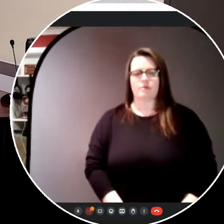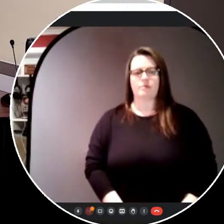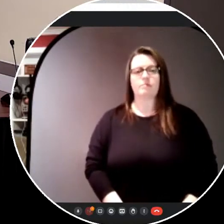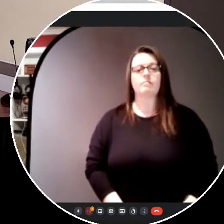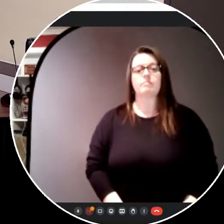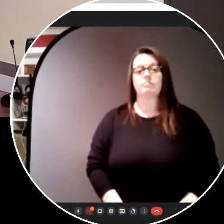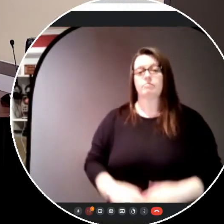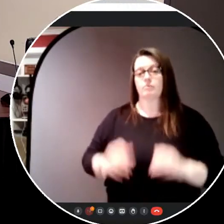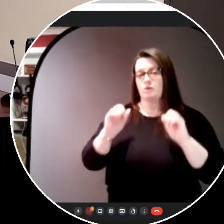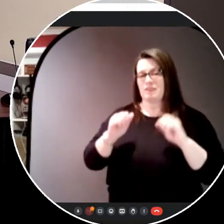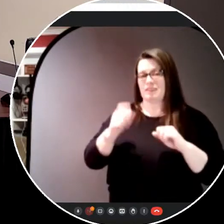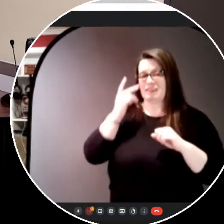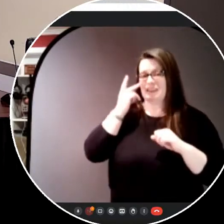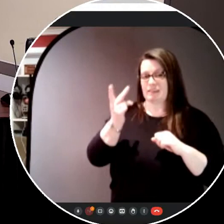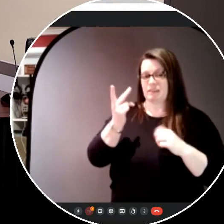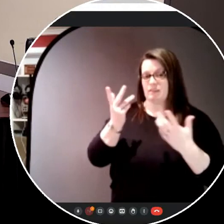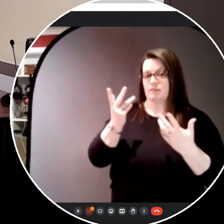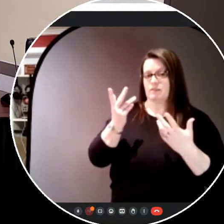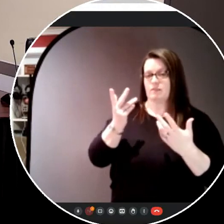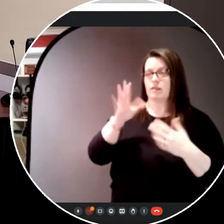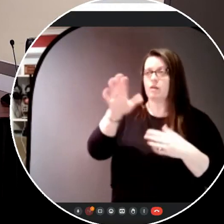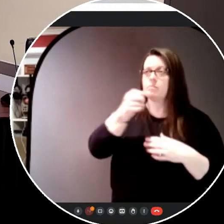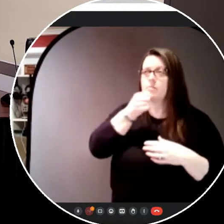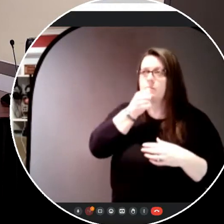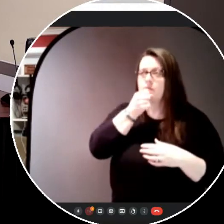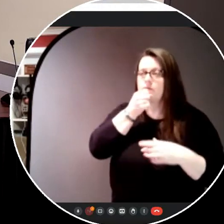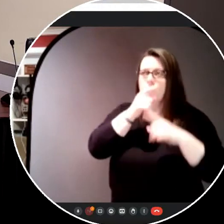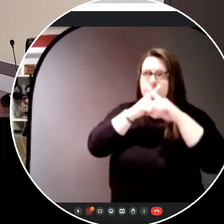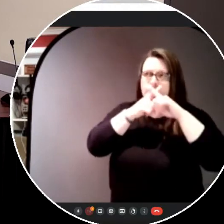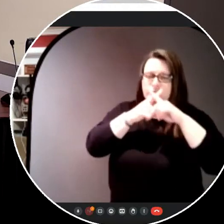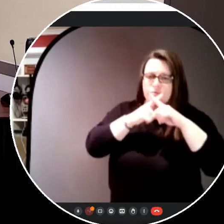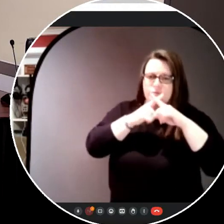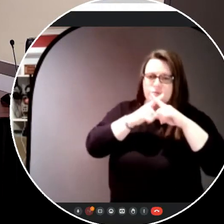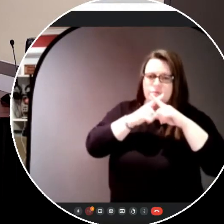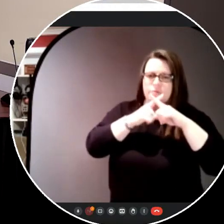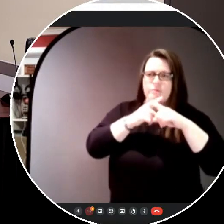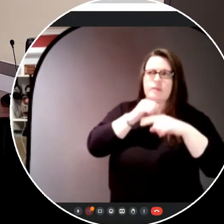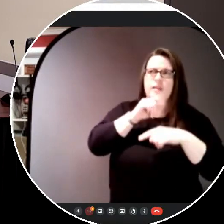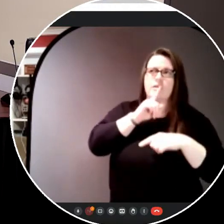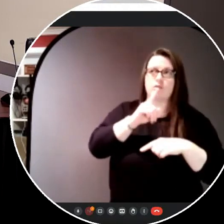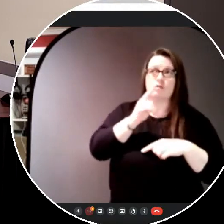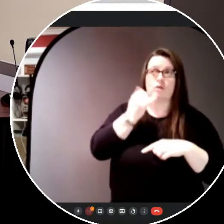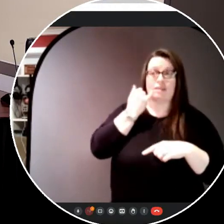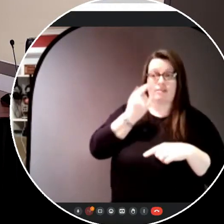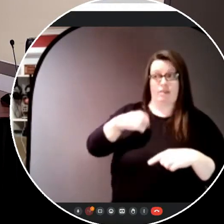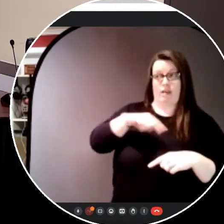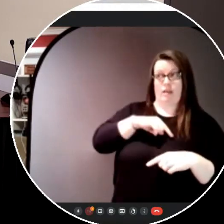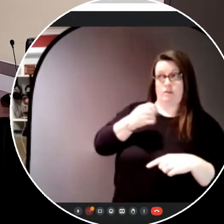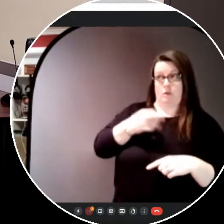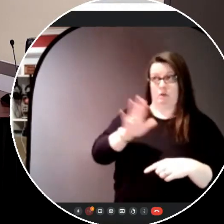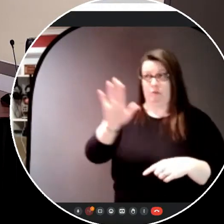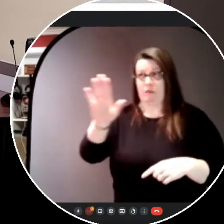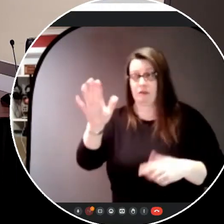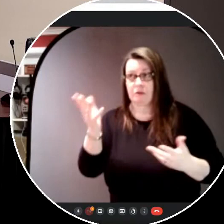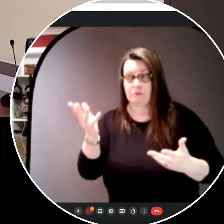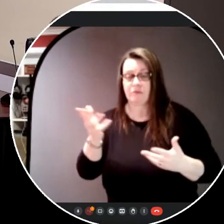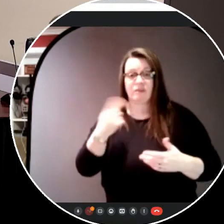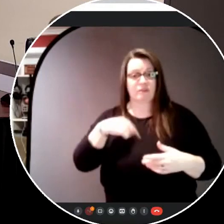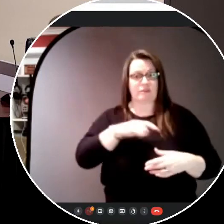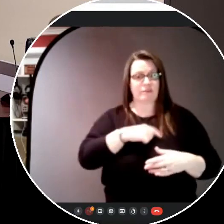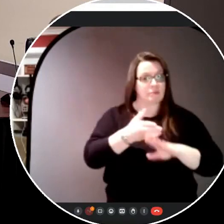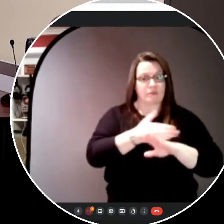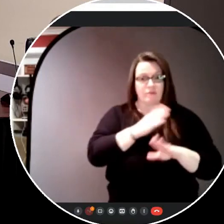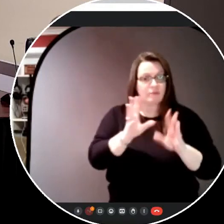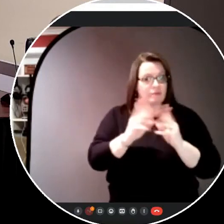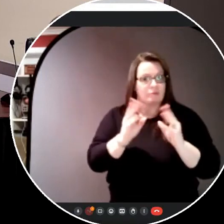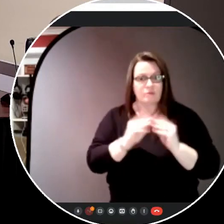we can see that the microphone is muted on the bottom of the screen. I don't know if it's on this end or that end, but this was all tested and working perfectly